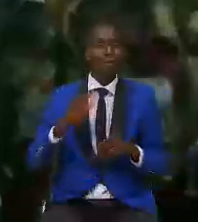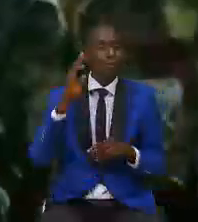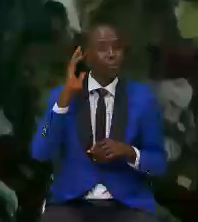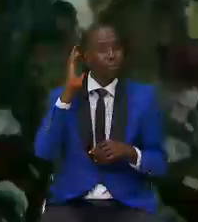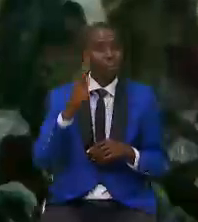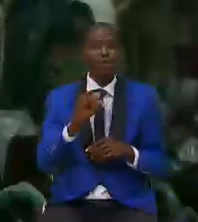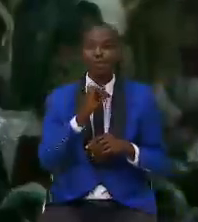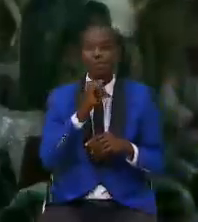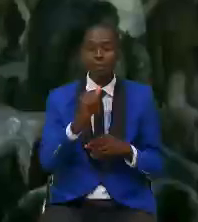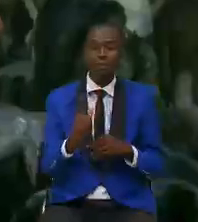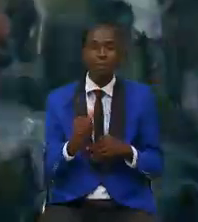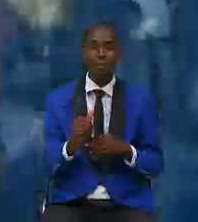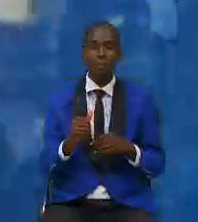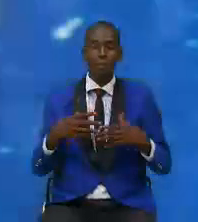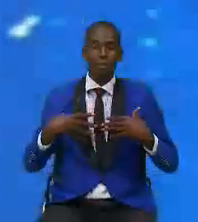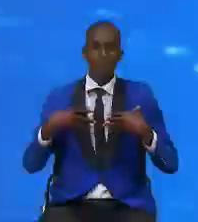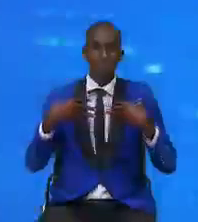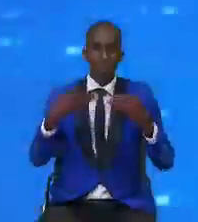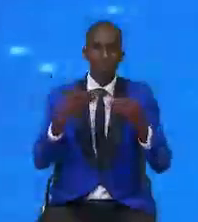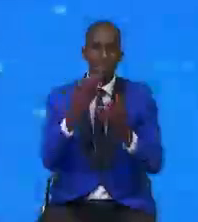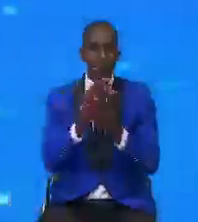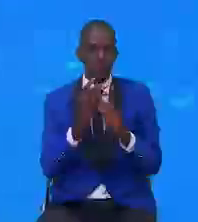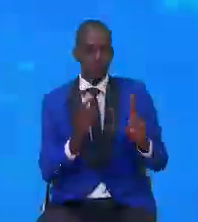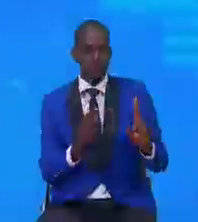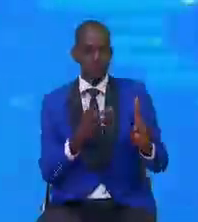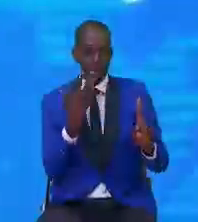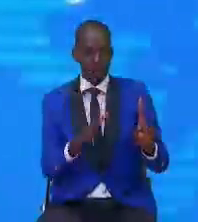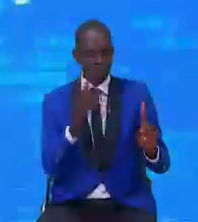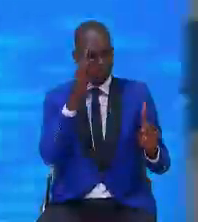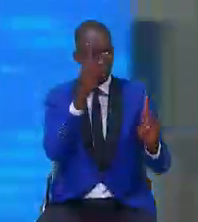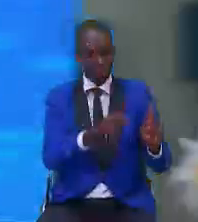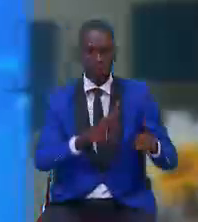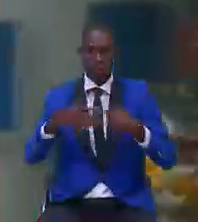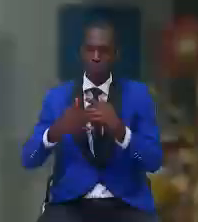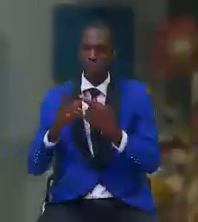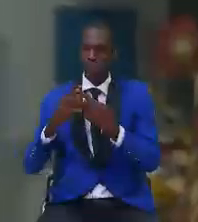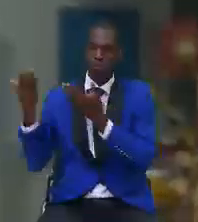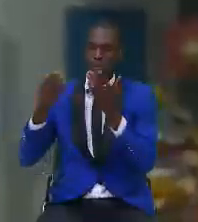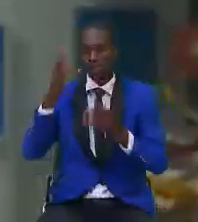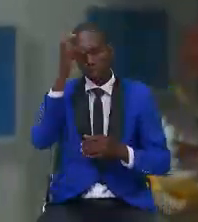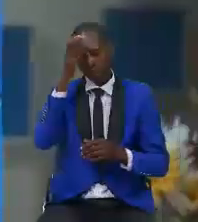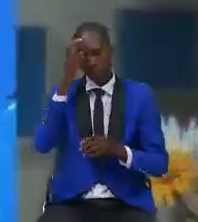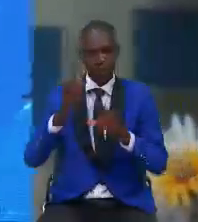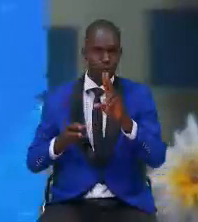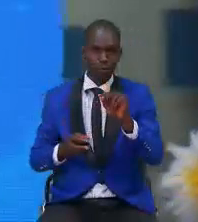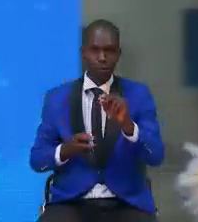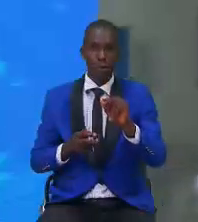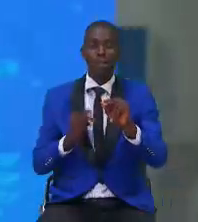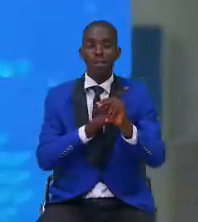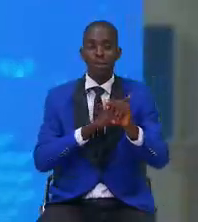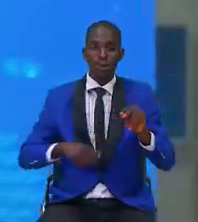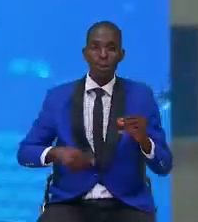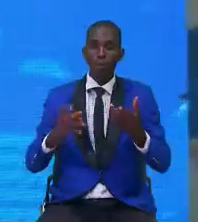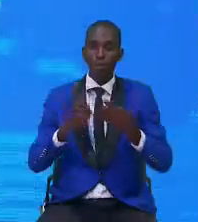The Lord does not heal somebody to give him strength to go and serve Satan.